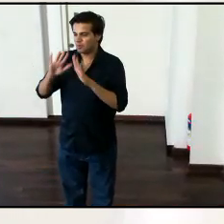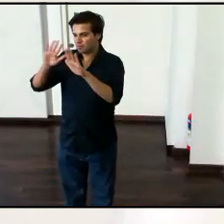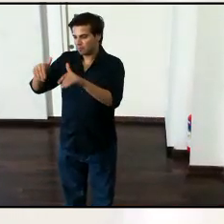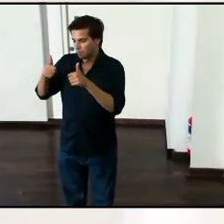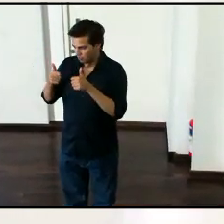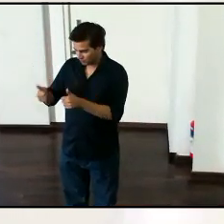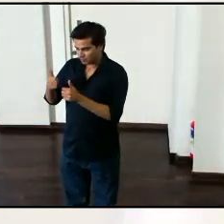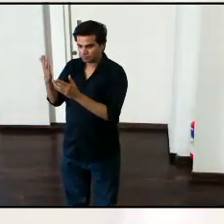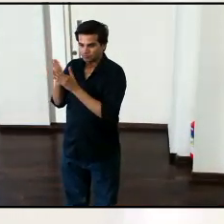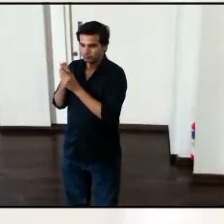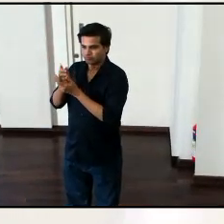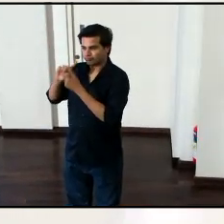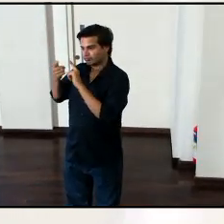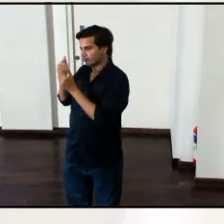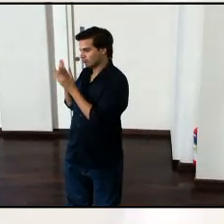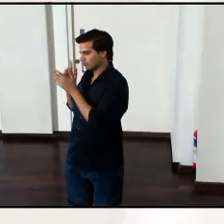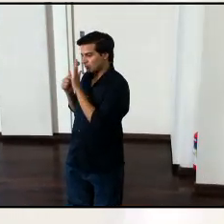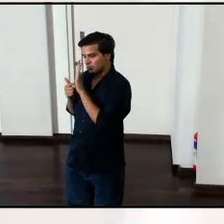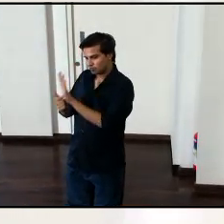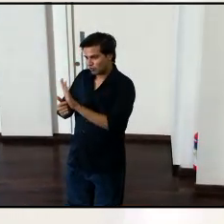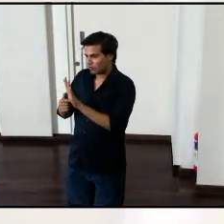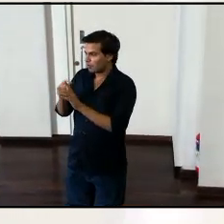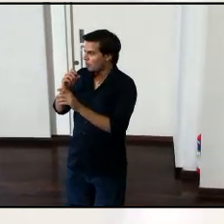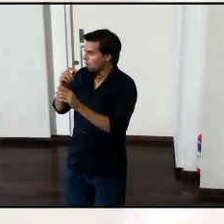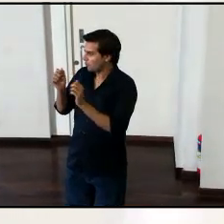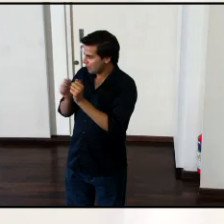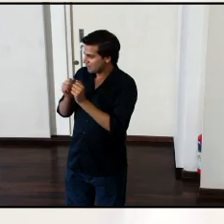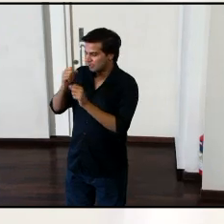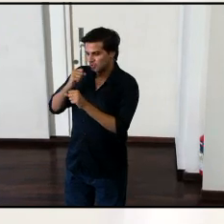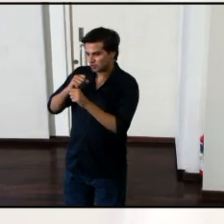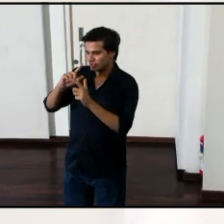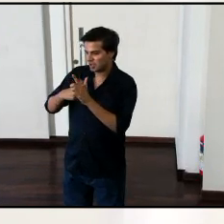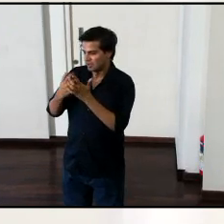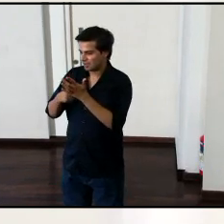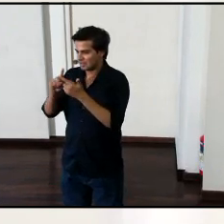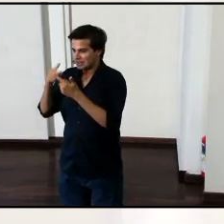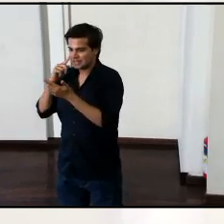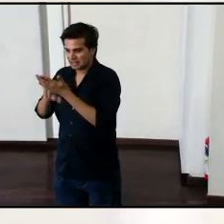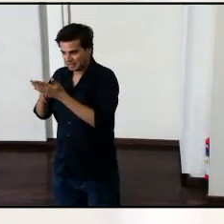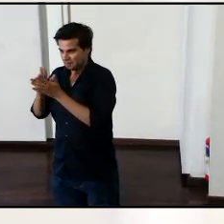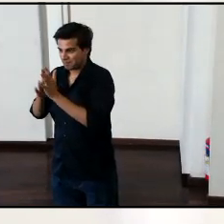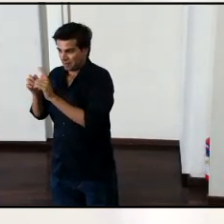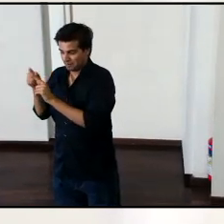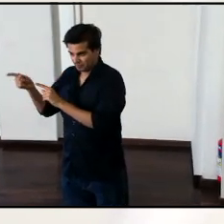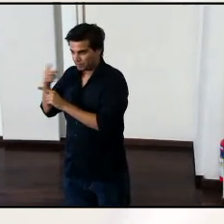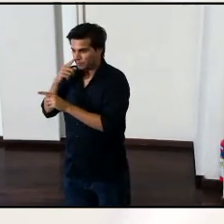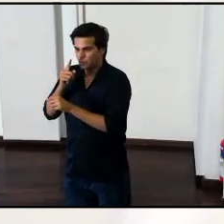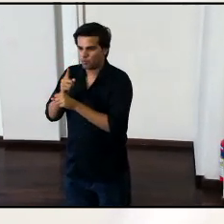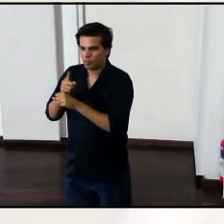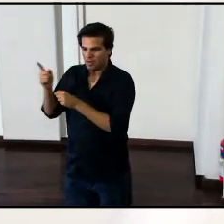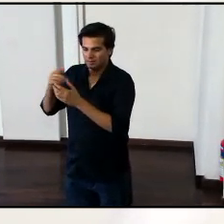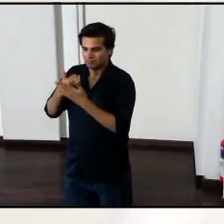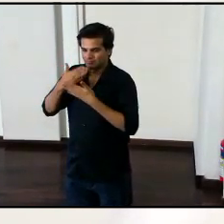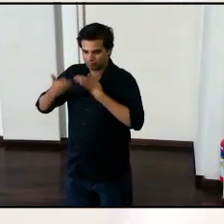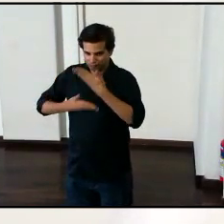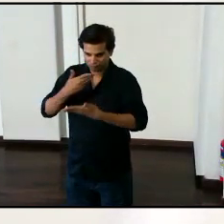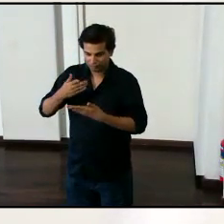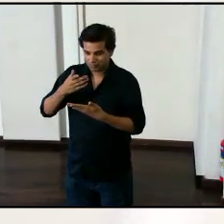as Historical Record, with G. Arunima, a professor at the Center for Women's Studies at